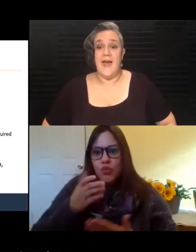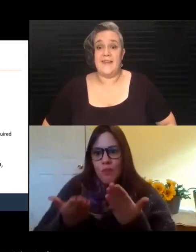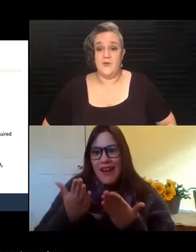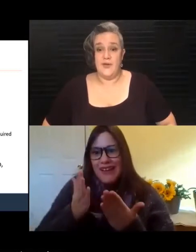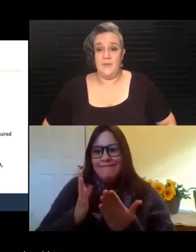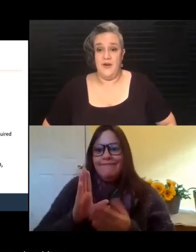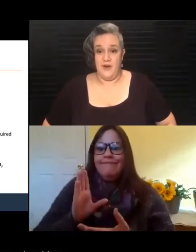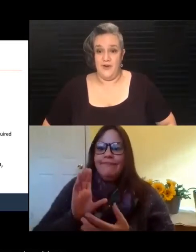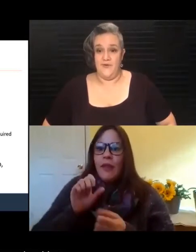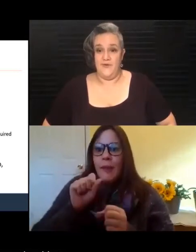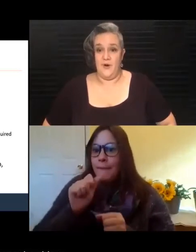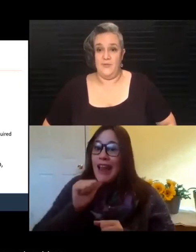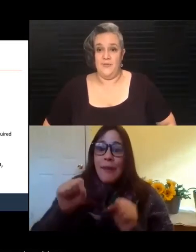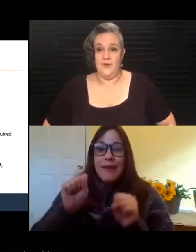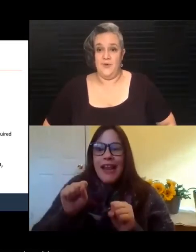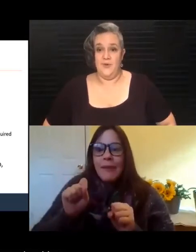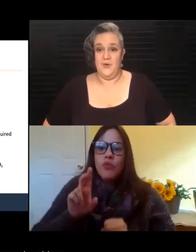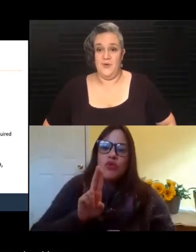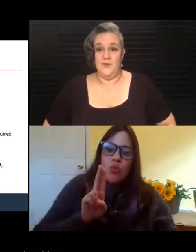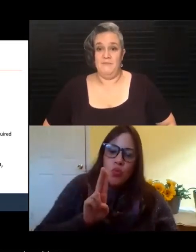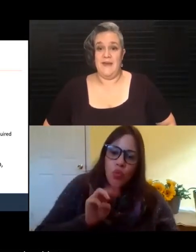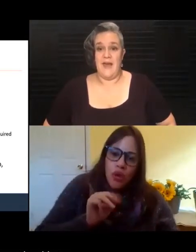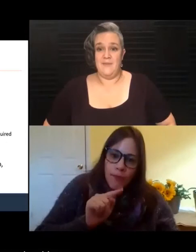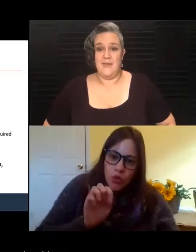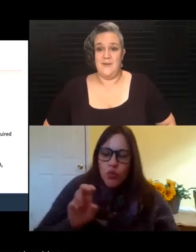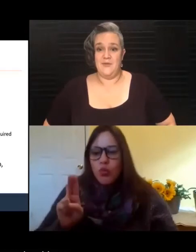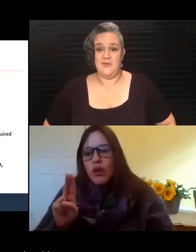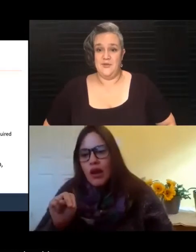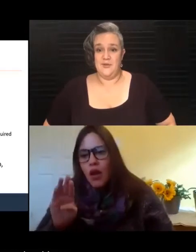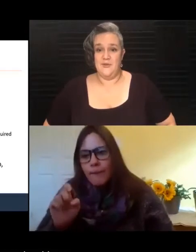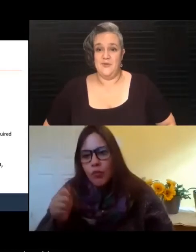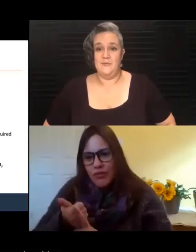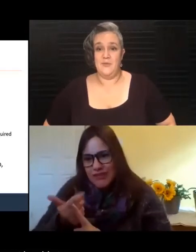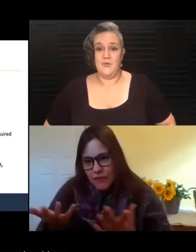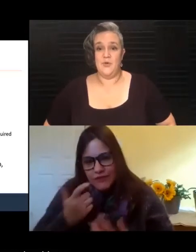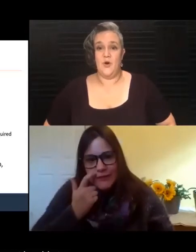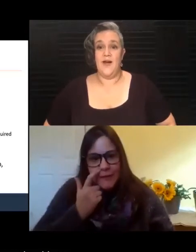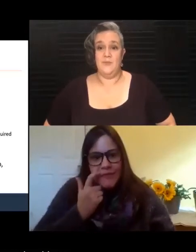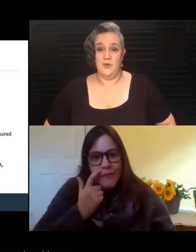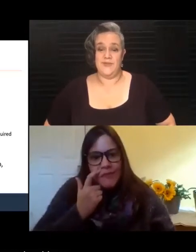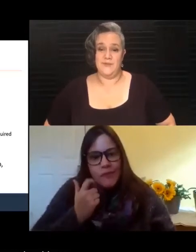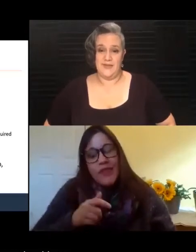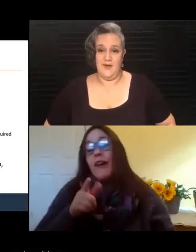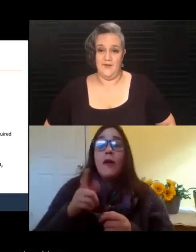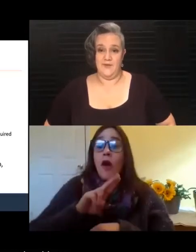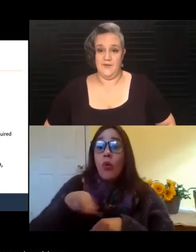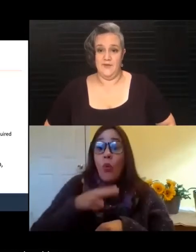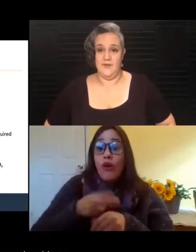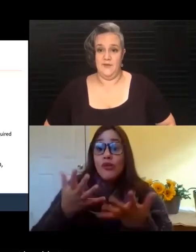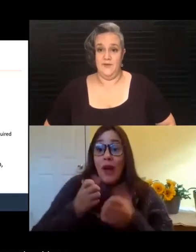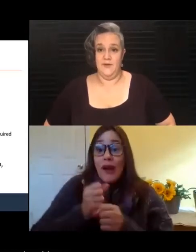So that can create a barrier for people who may not be able to mute or unmute